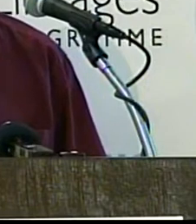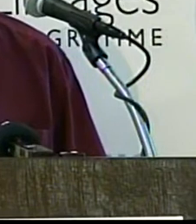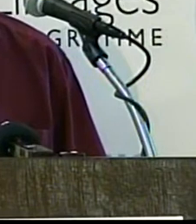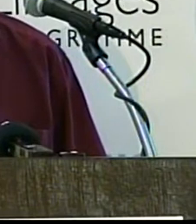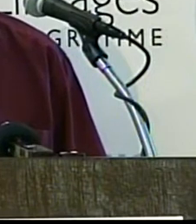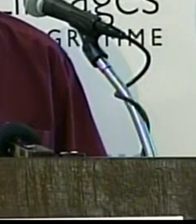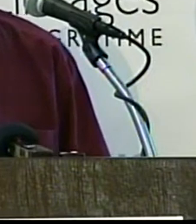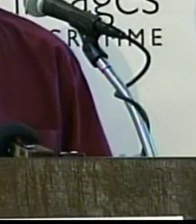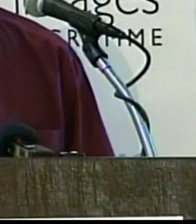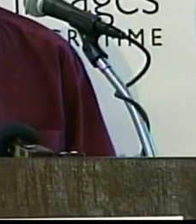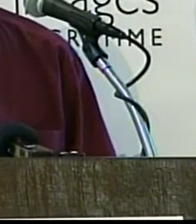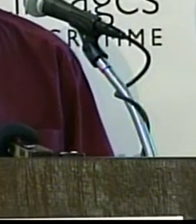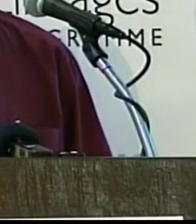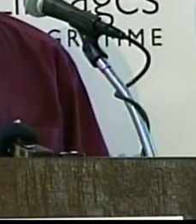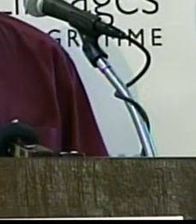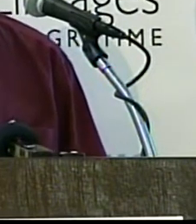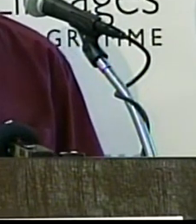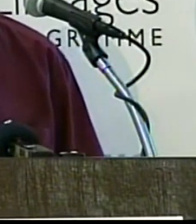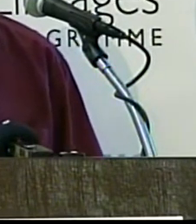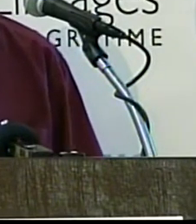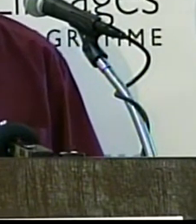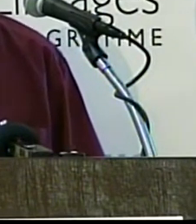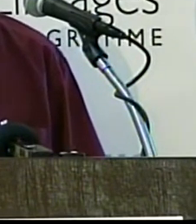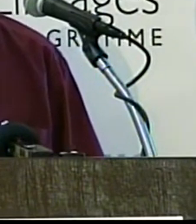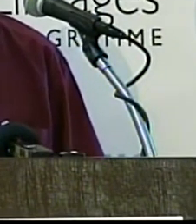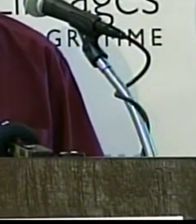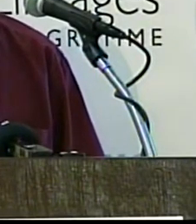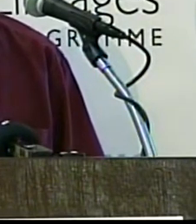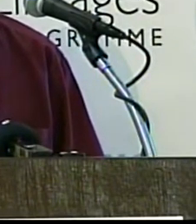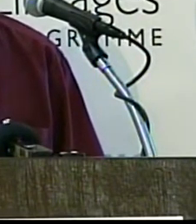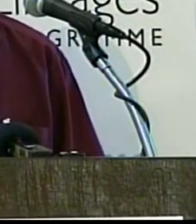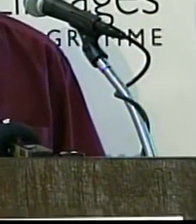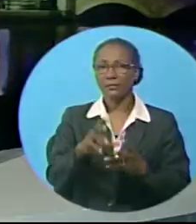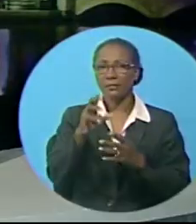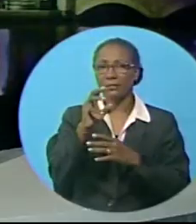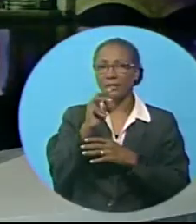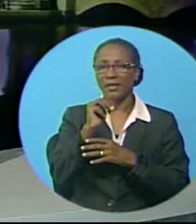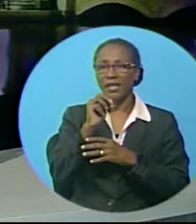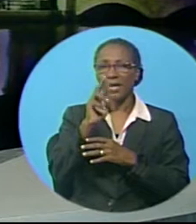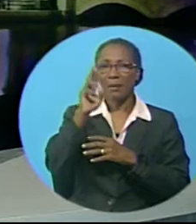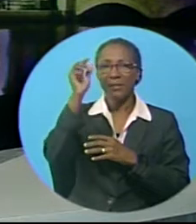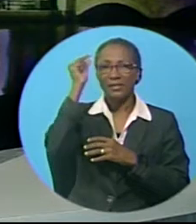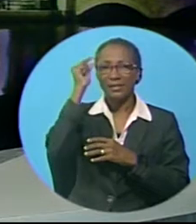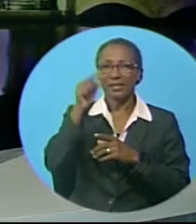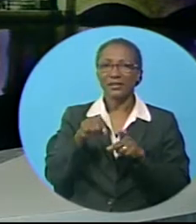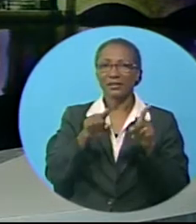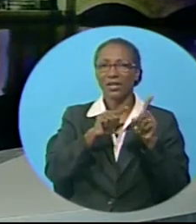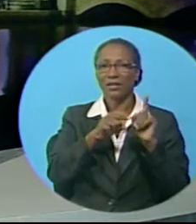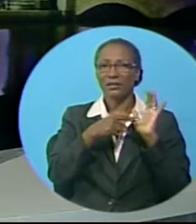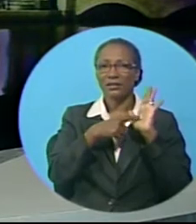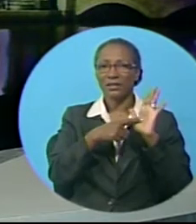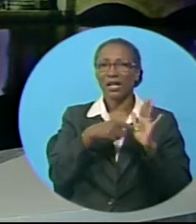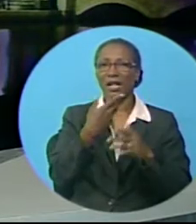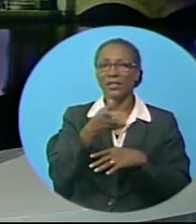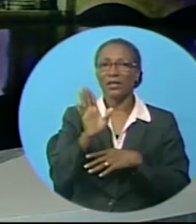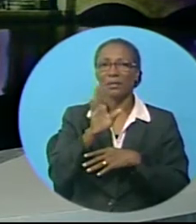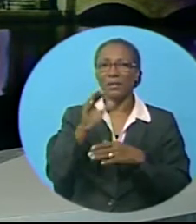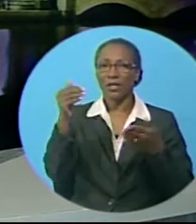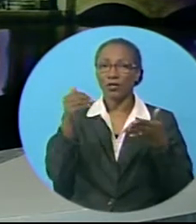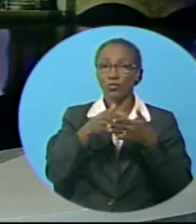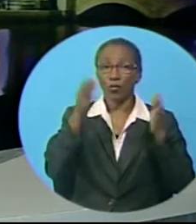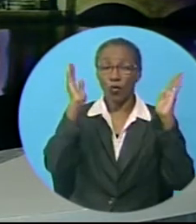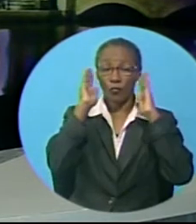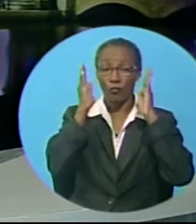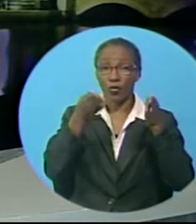areas such as farm-based tourism will be developed. Mr. Gittins also revealed there will be a renewed focus